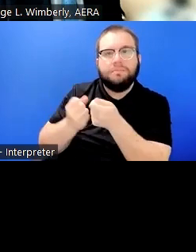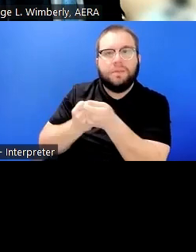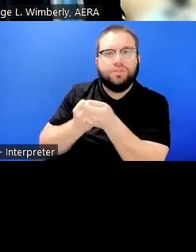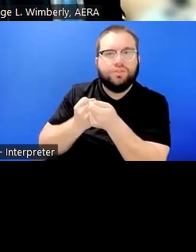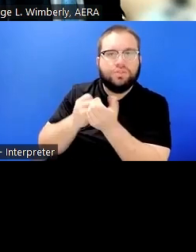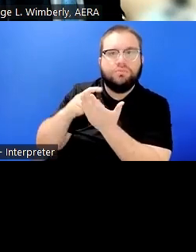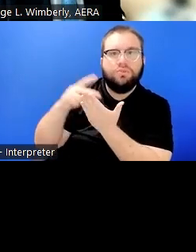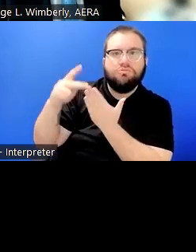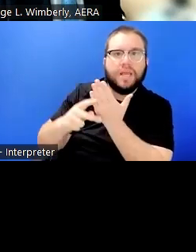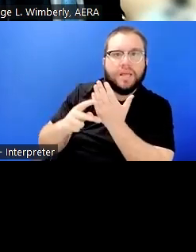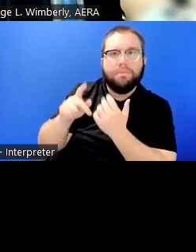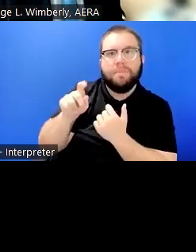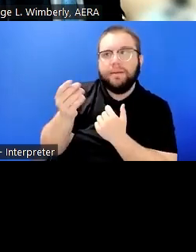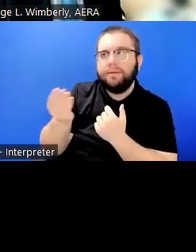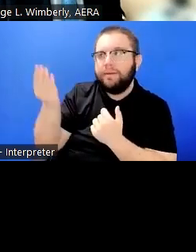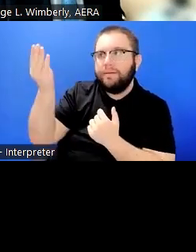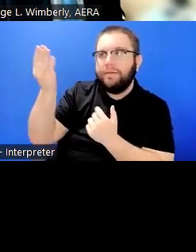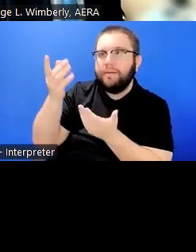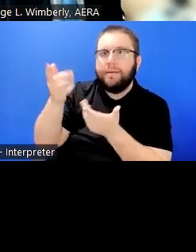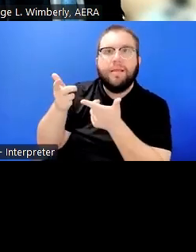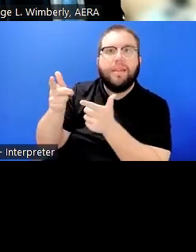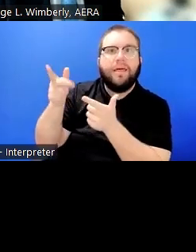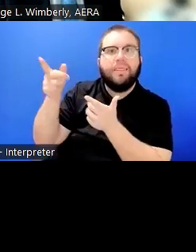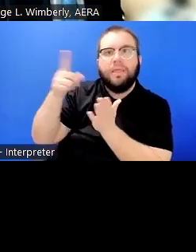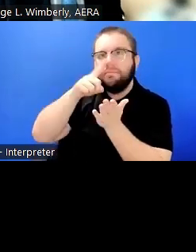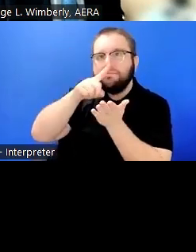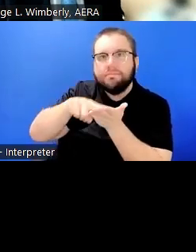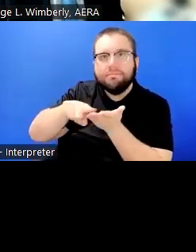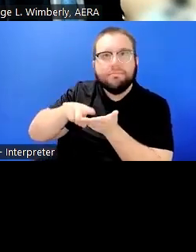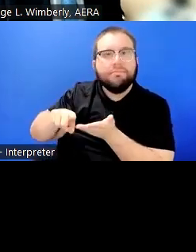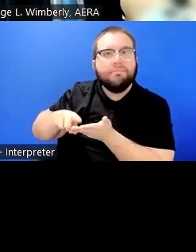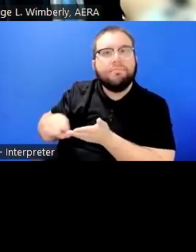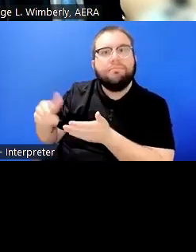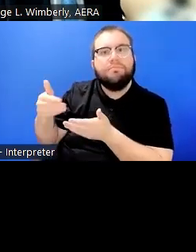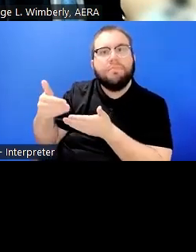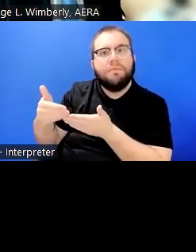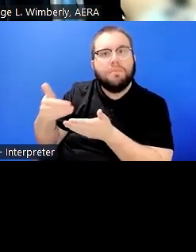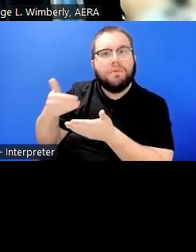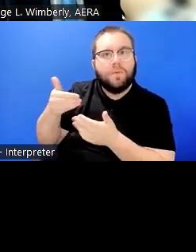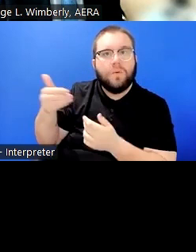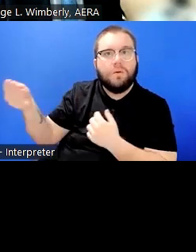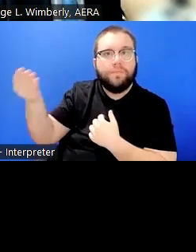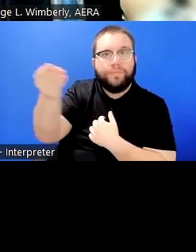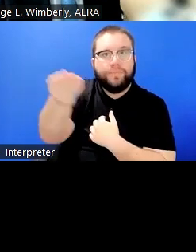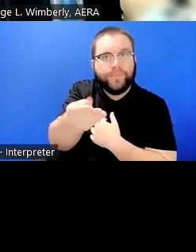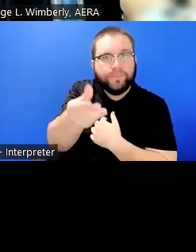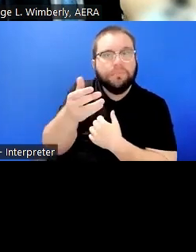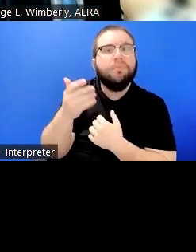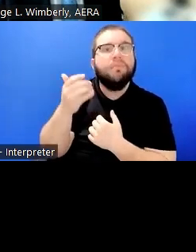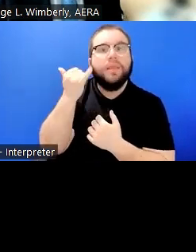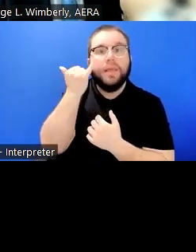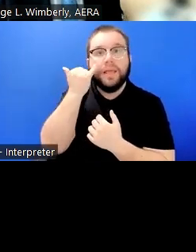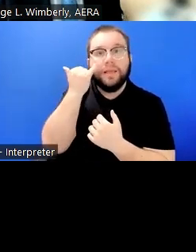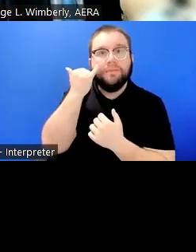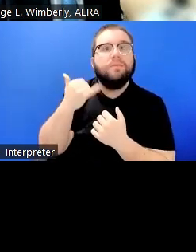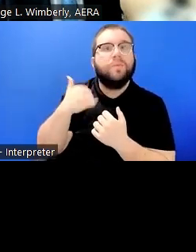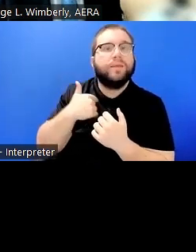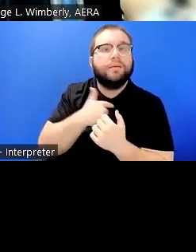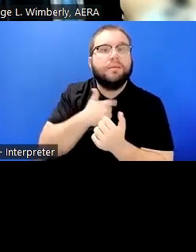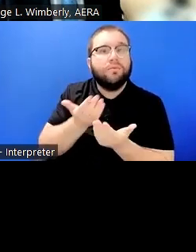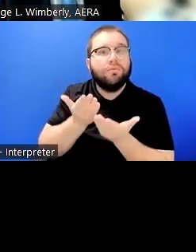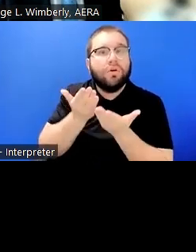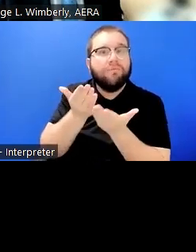guidelines and check into that. If you are offered funding, before we are dispersing any funds, we